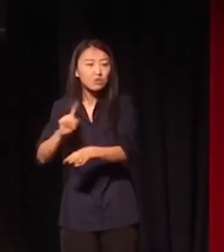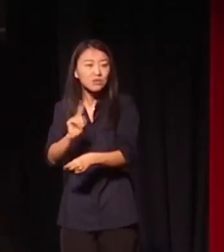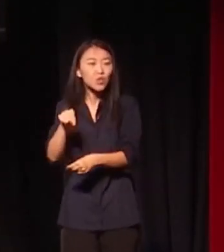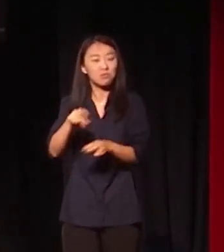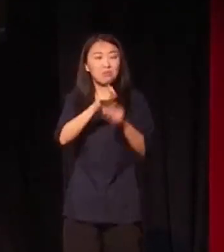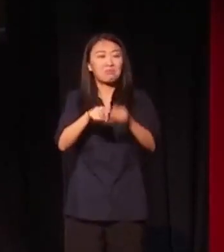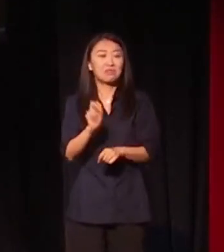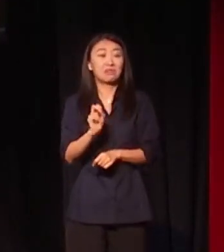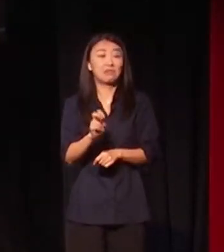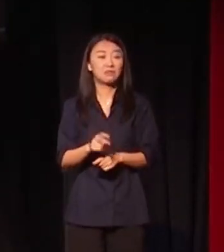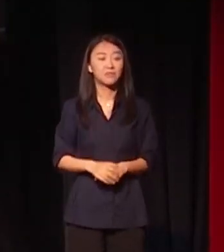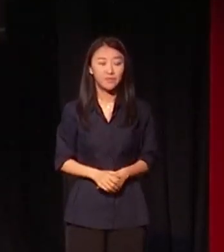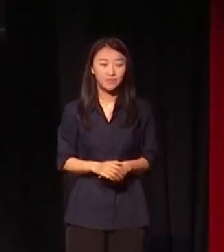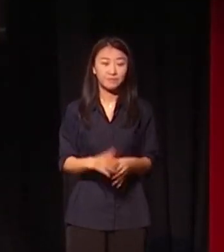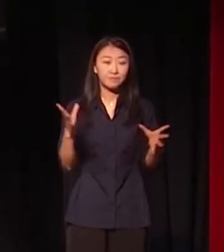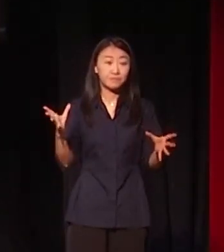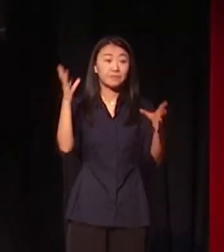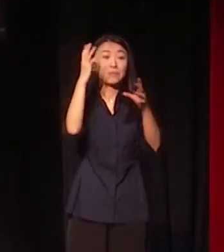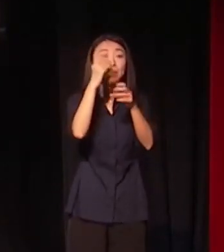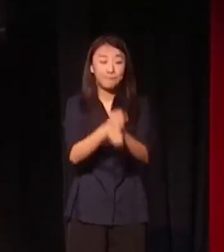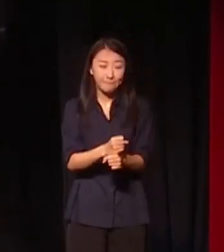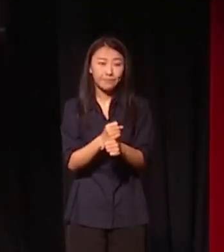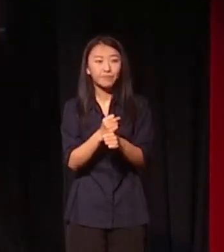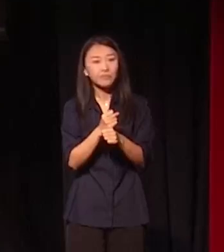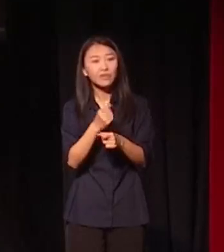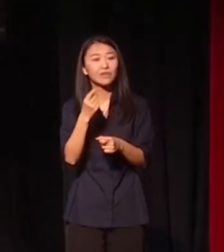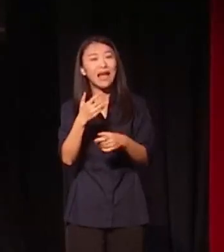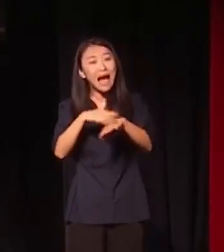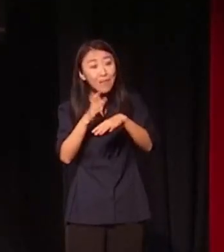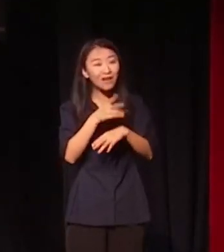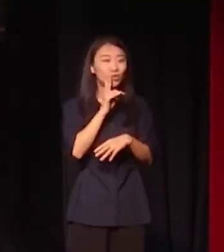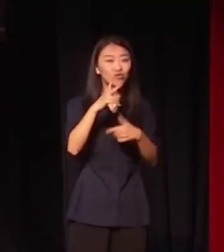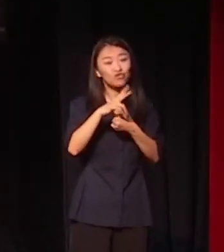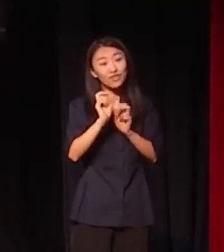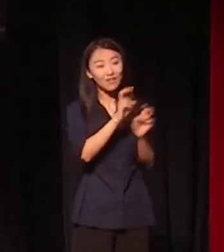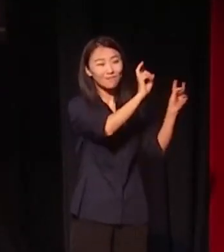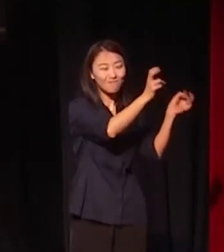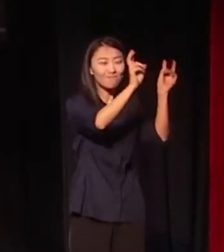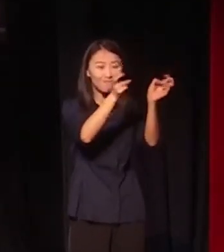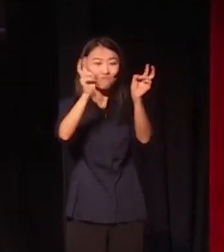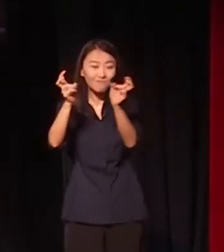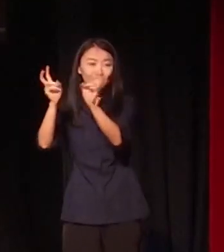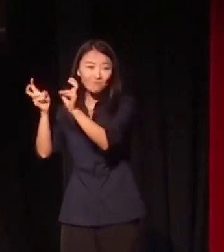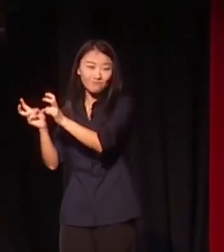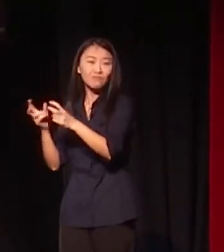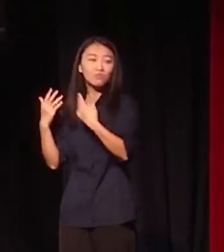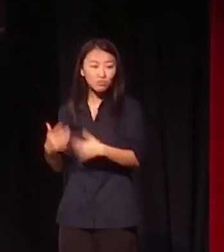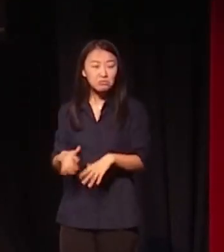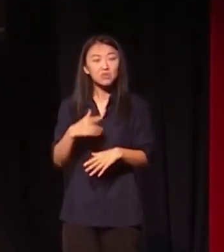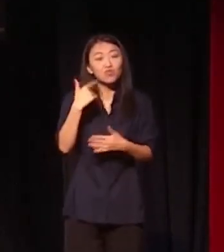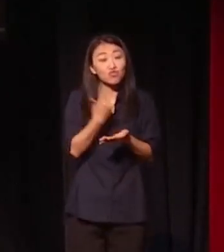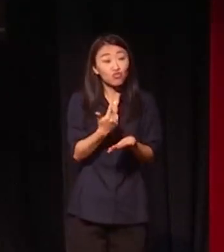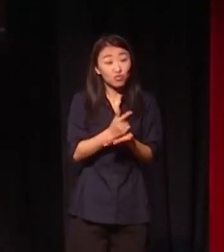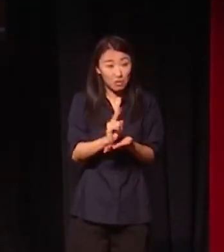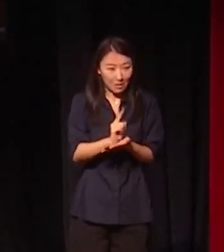So to sum up, I've kind of highlighted different themes, and I think it is important, though, to recognise that